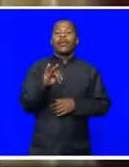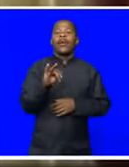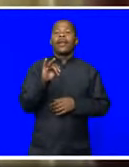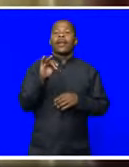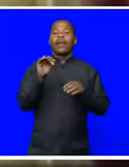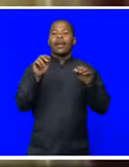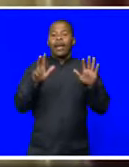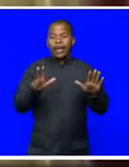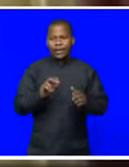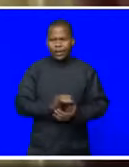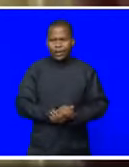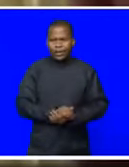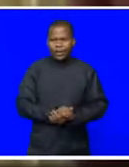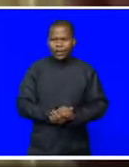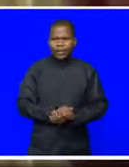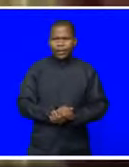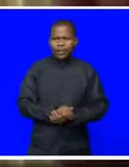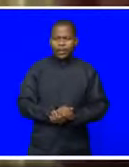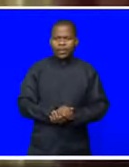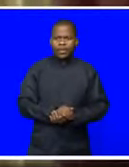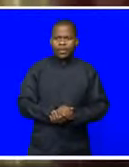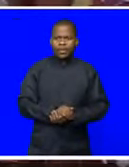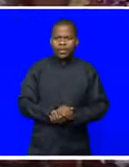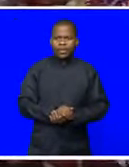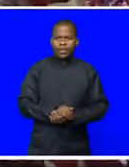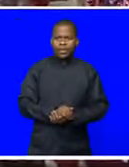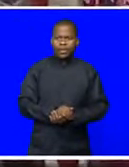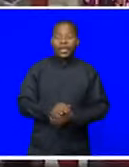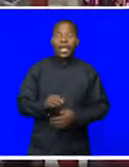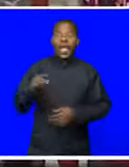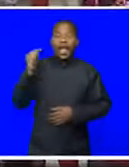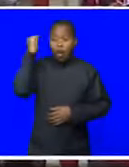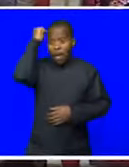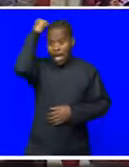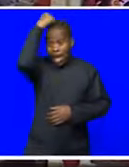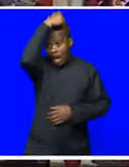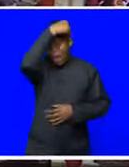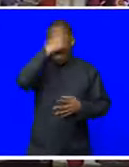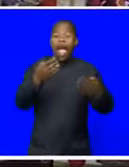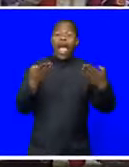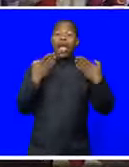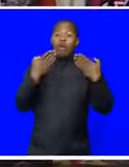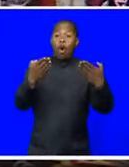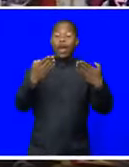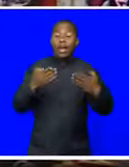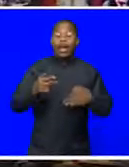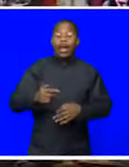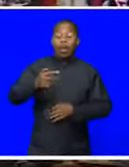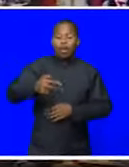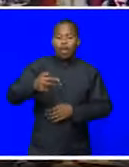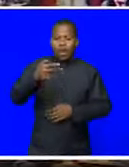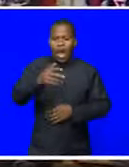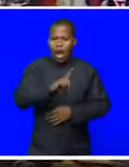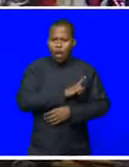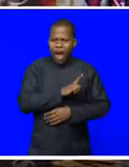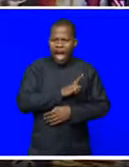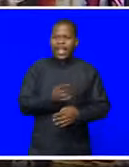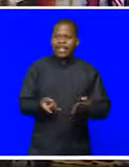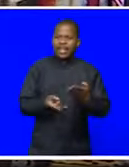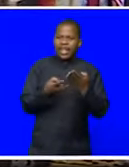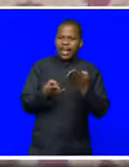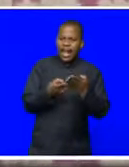2028. His Majesty the King expressed Eswatini's appreciation to Portugal for the developmental assistance that Portugal